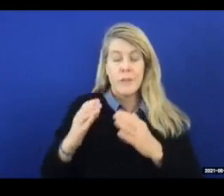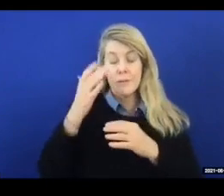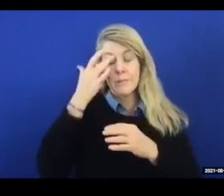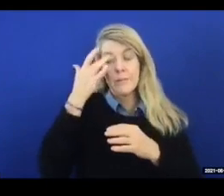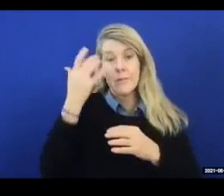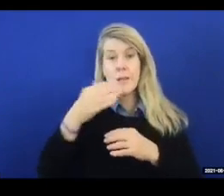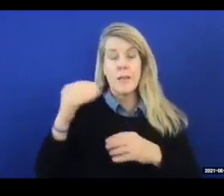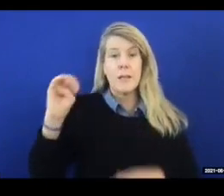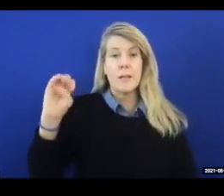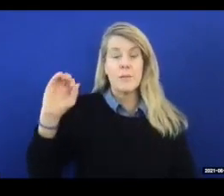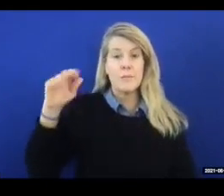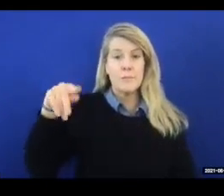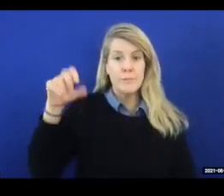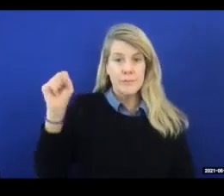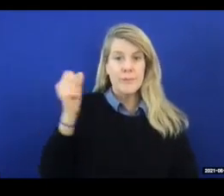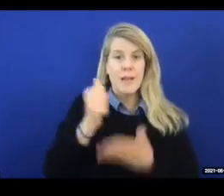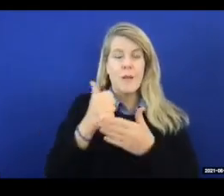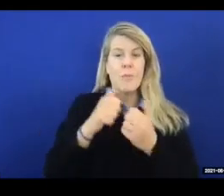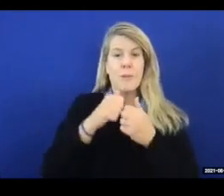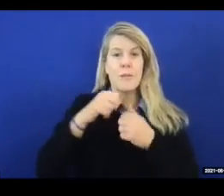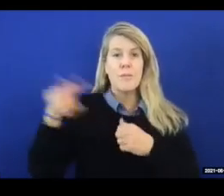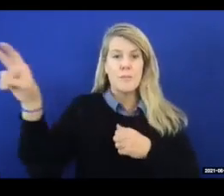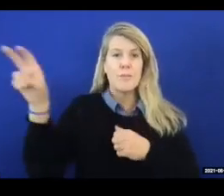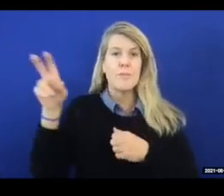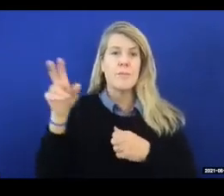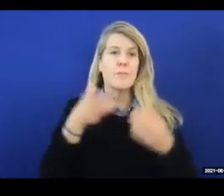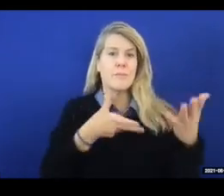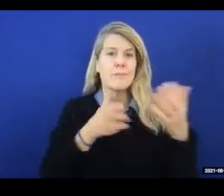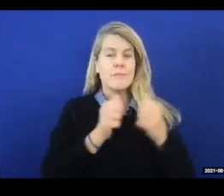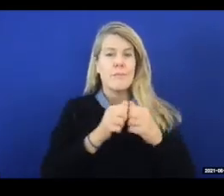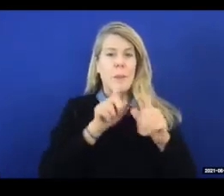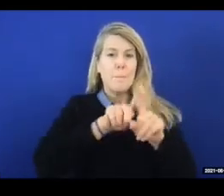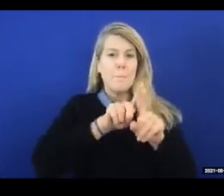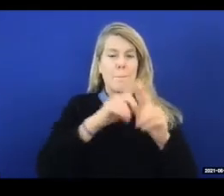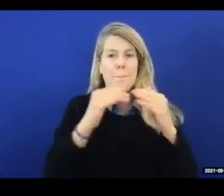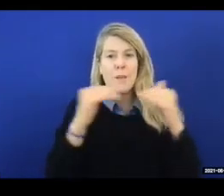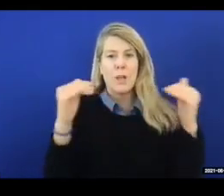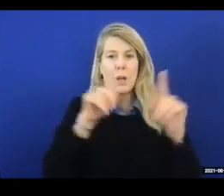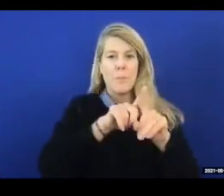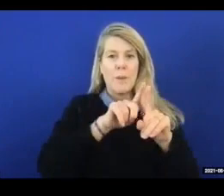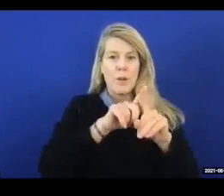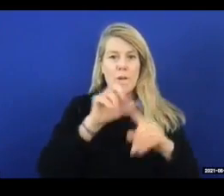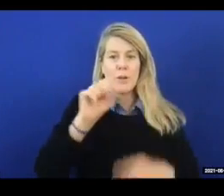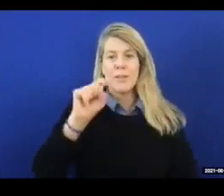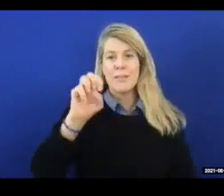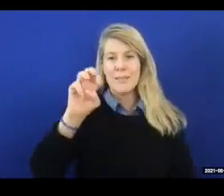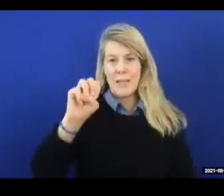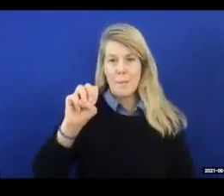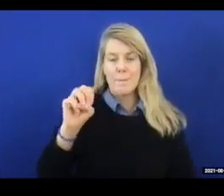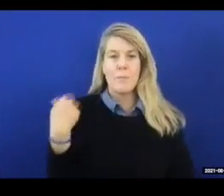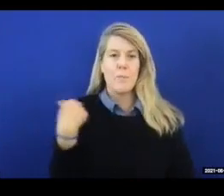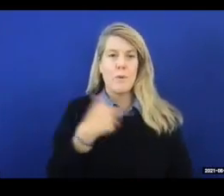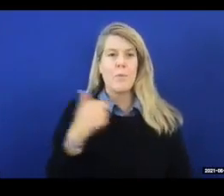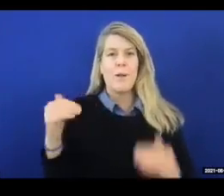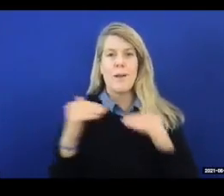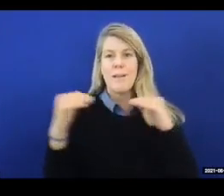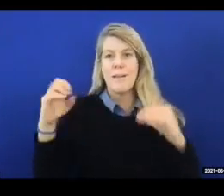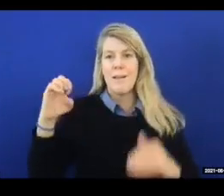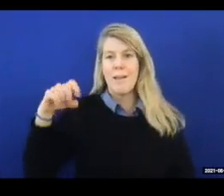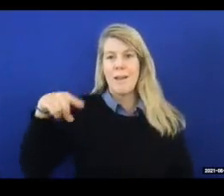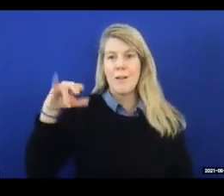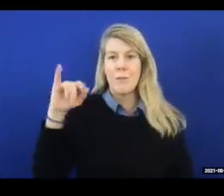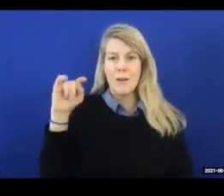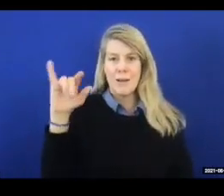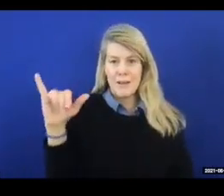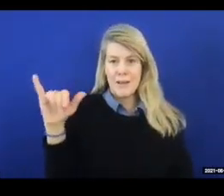definitely helped me a lot in terms of transferring. I work as a STEM tutor and peer mentor, and our main goal is equity, to make sure everyone has the same